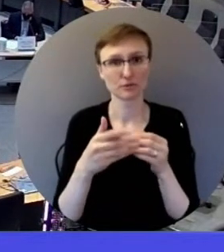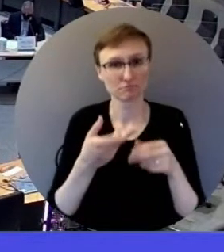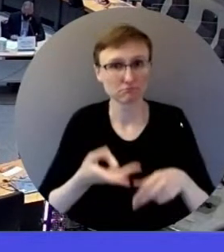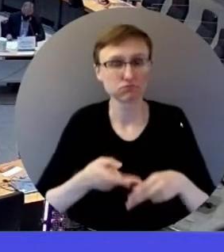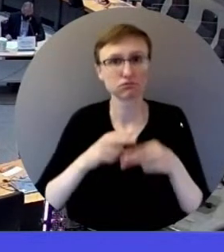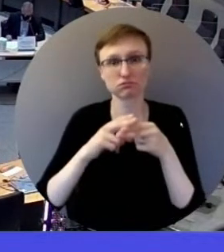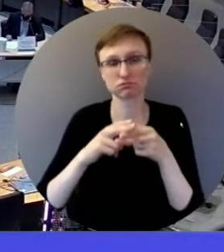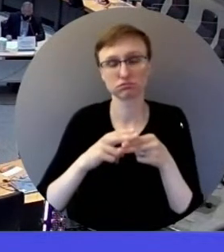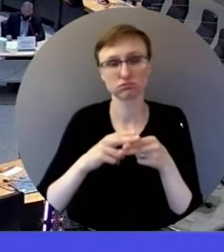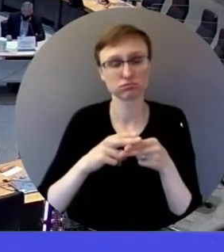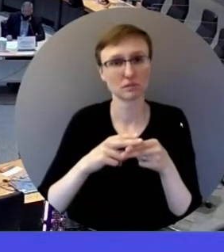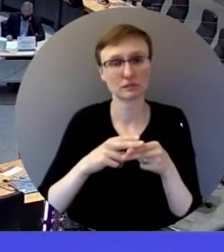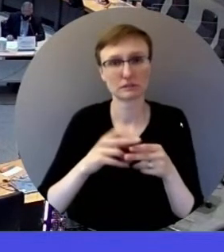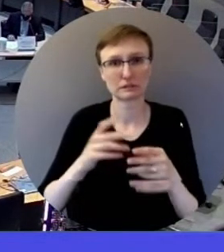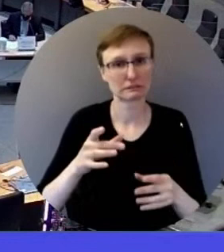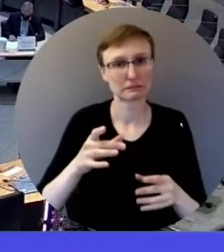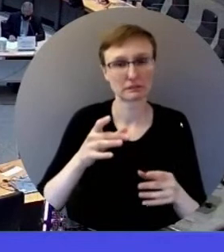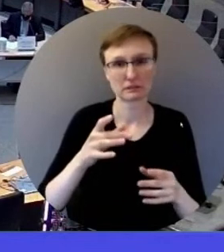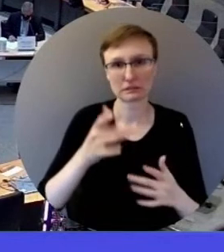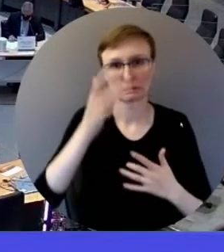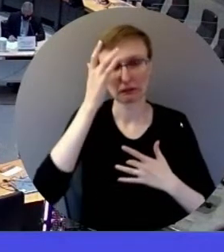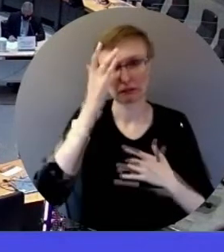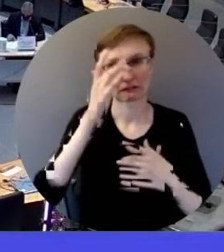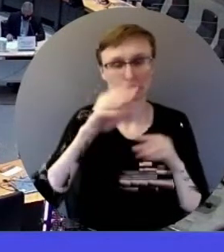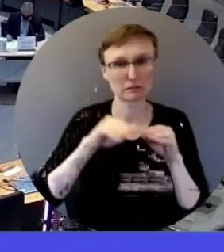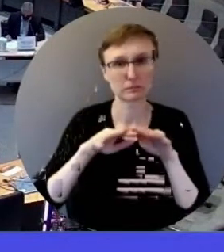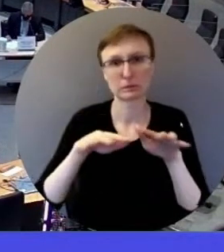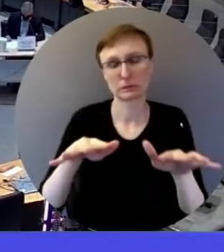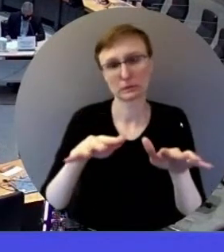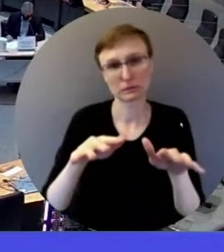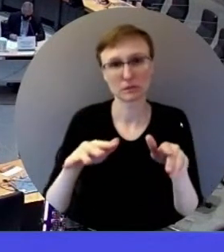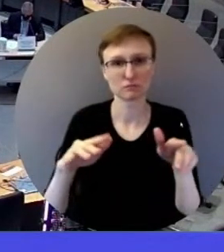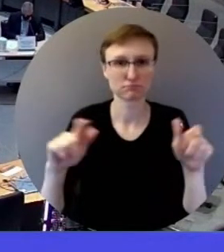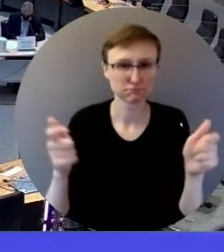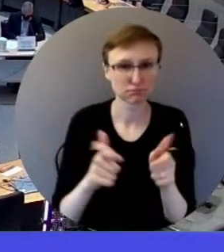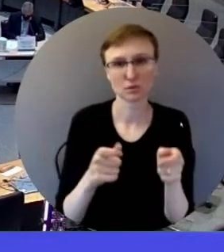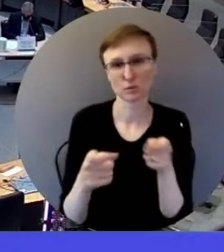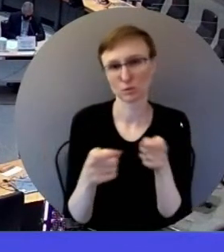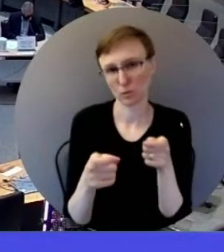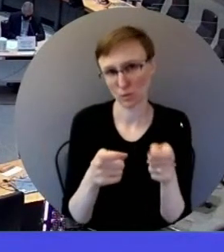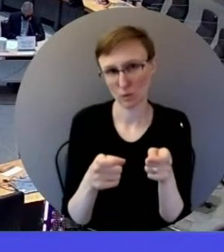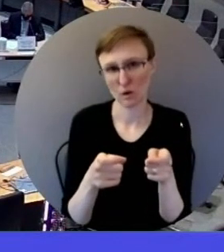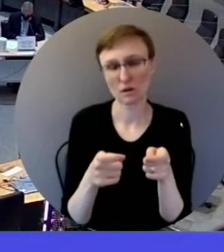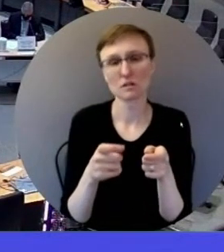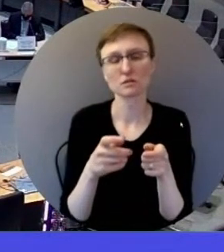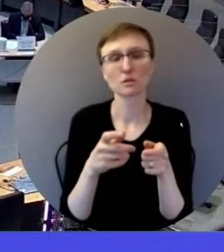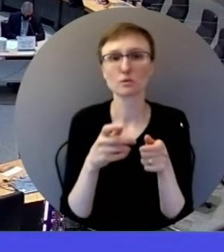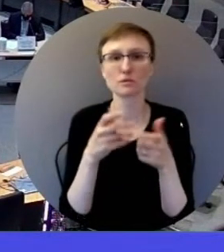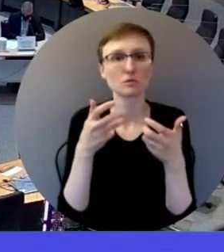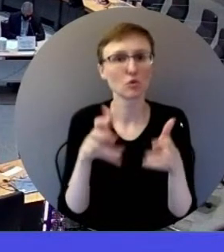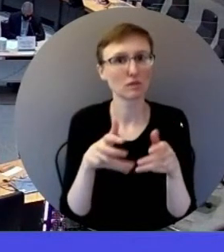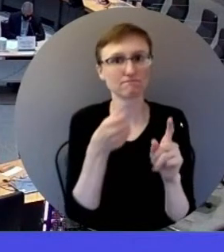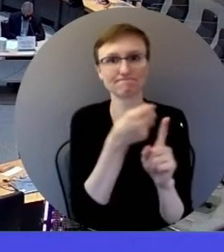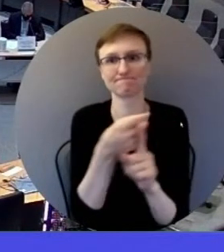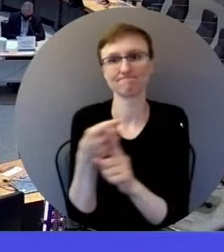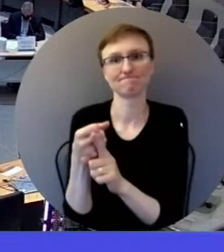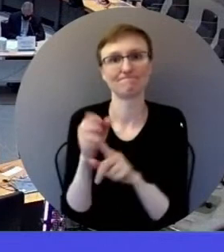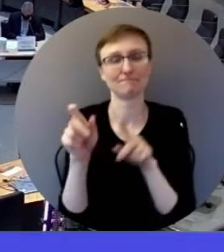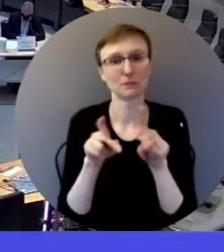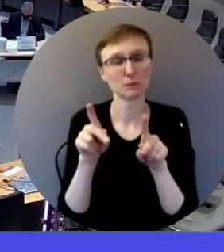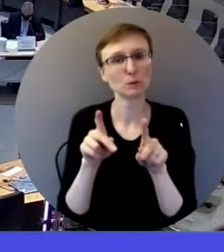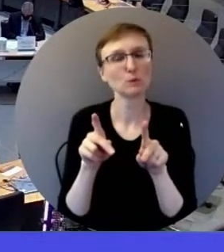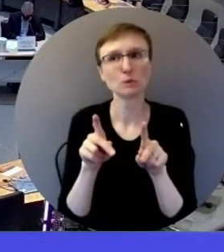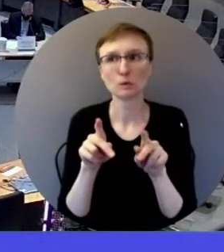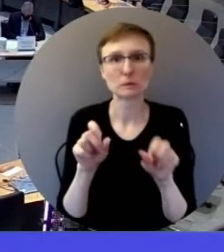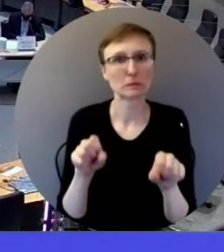that reaches people who are vulnerable to serious illness. And so it does mean full protection for as